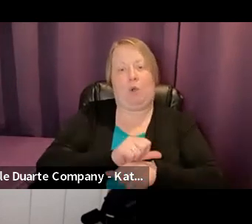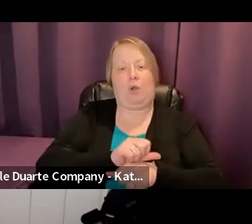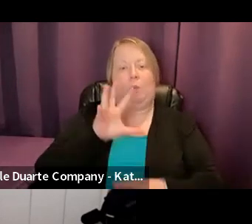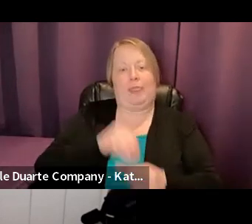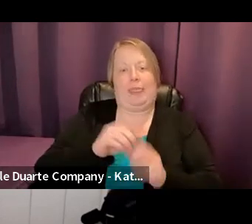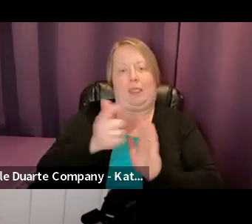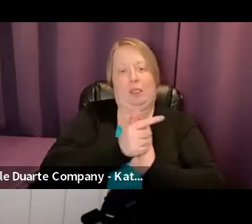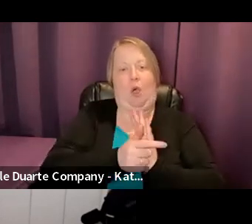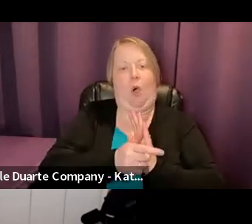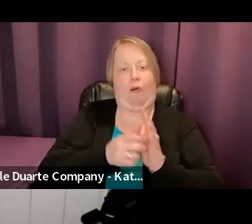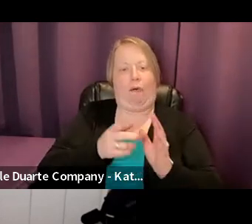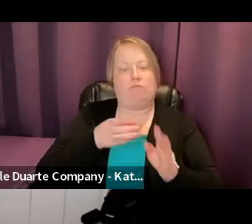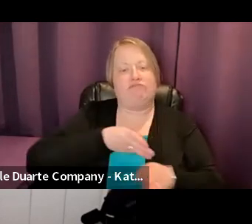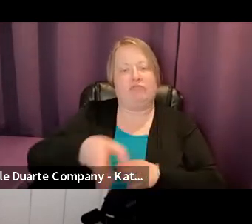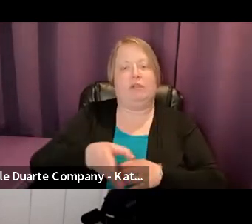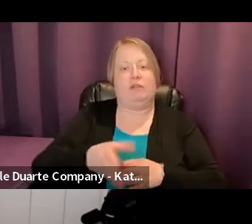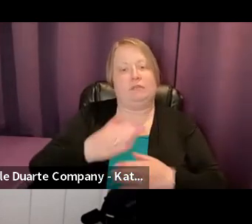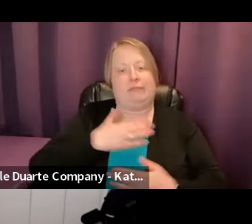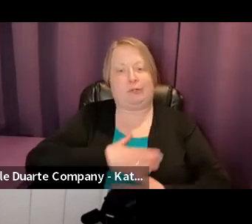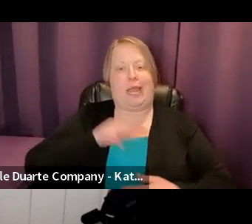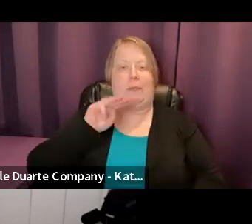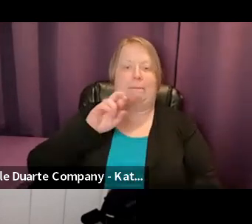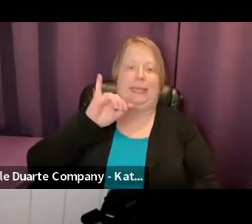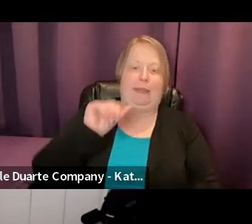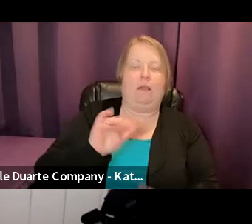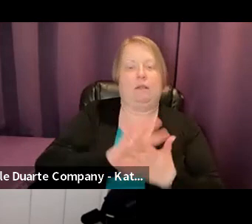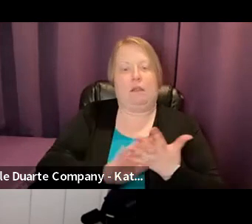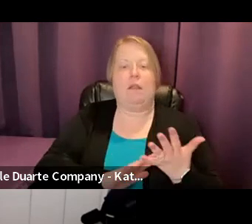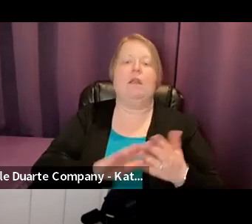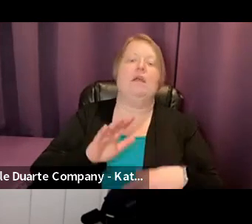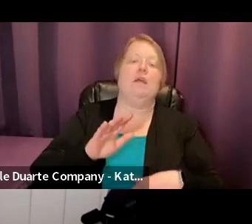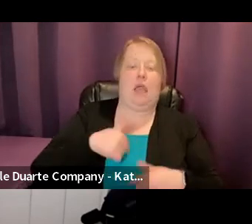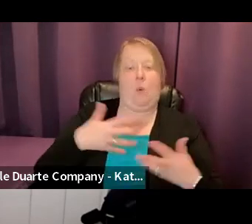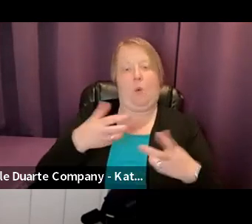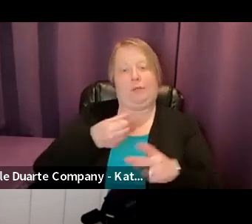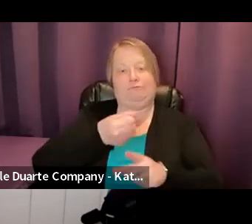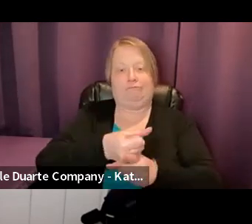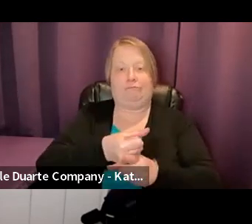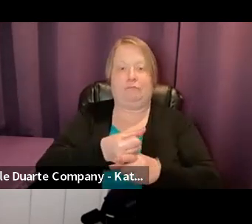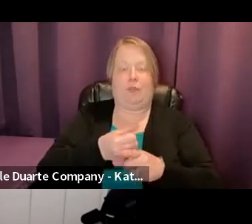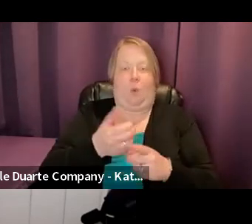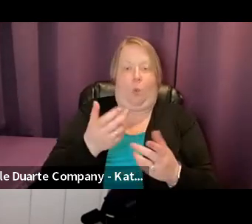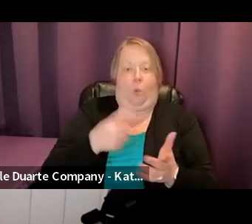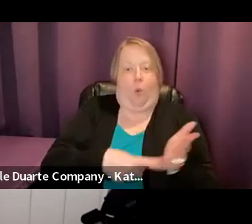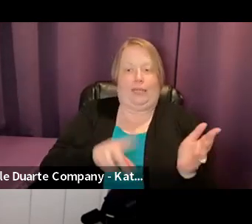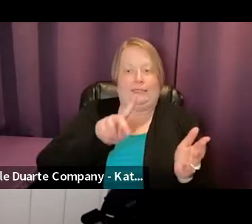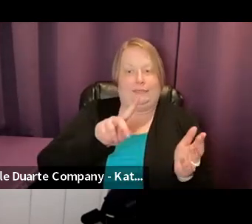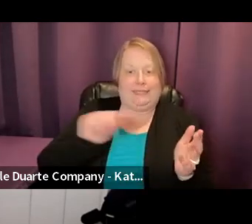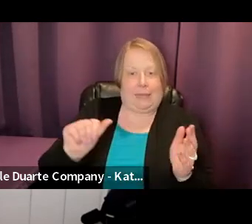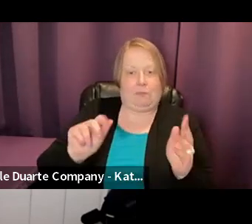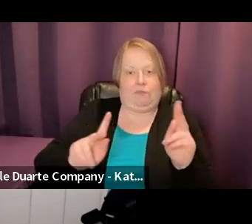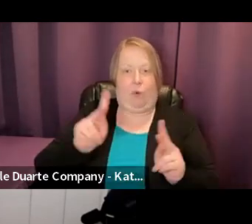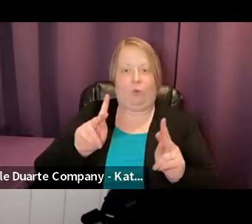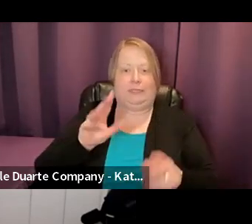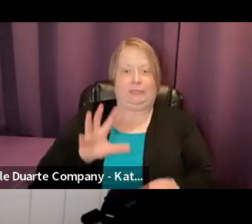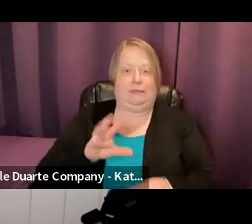advocacy is about changing the perception of what disabled folks in the legal community look like. There are some really